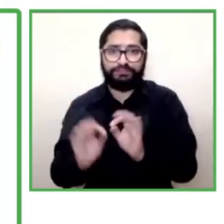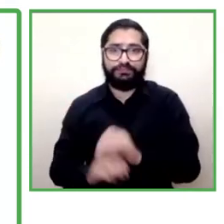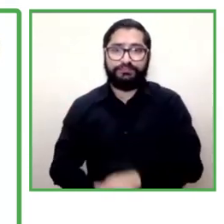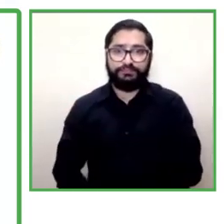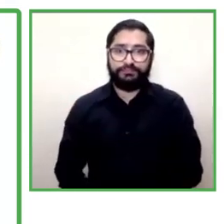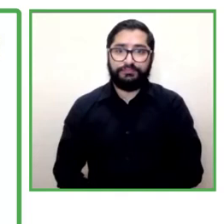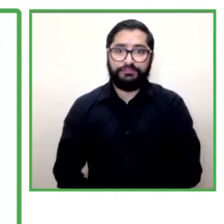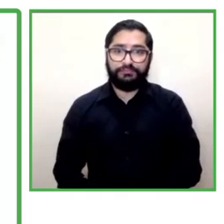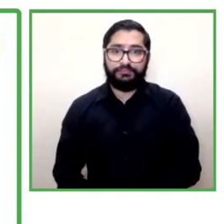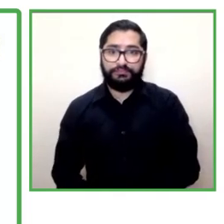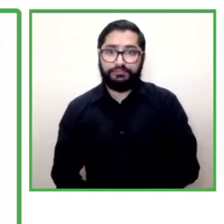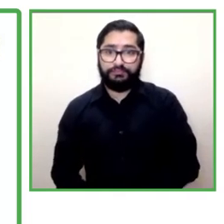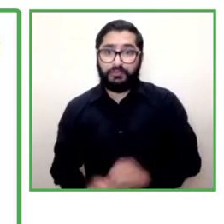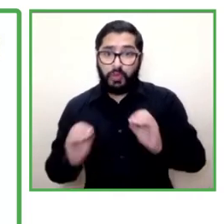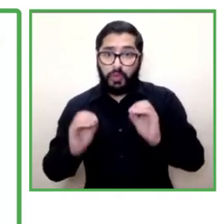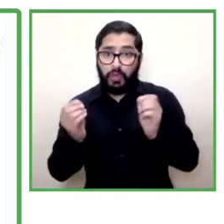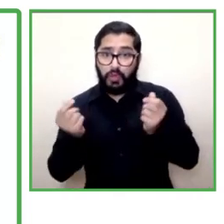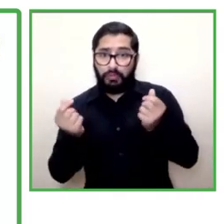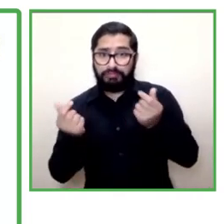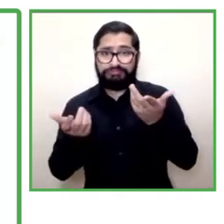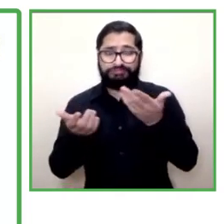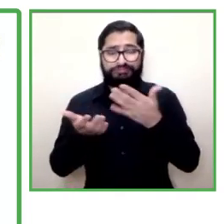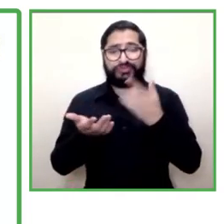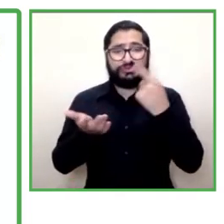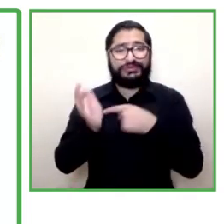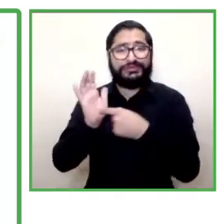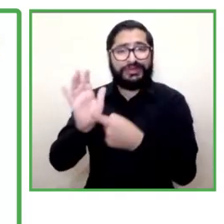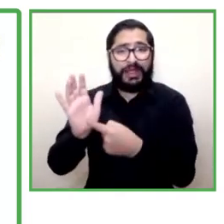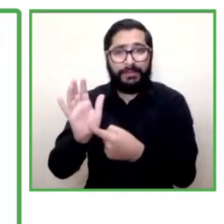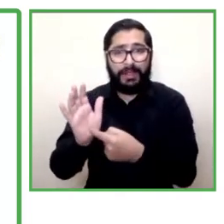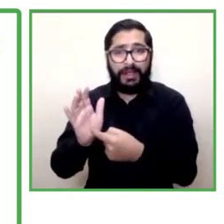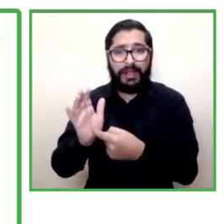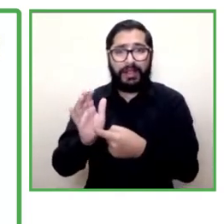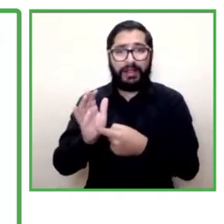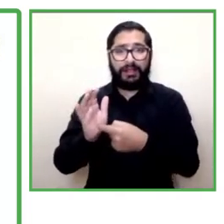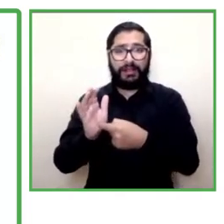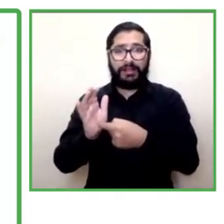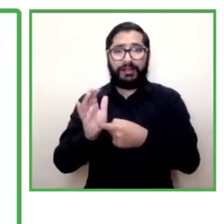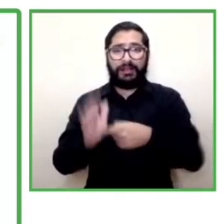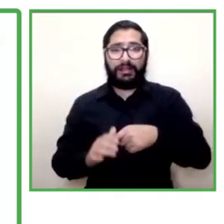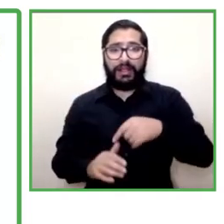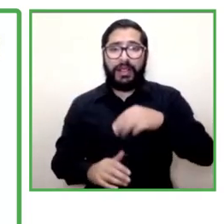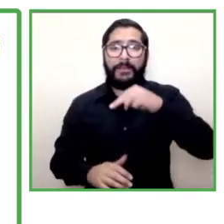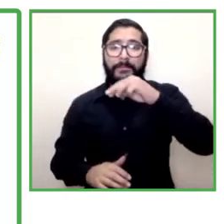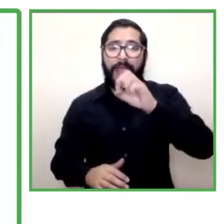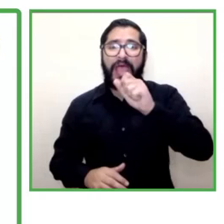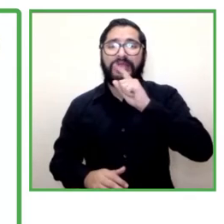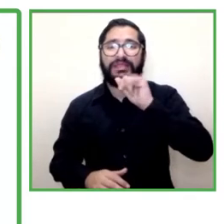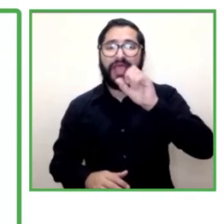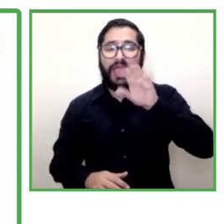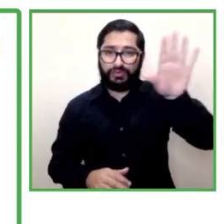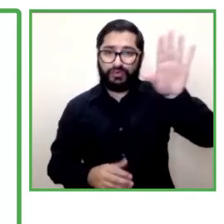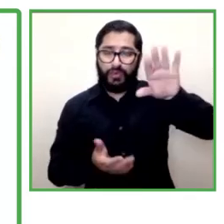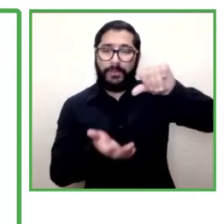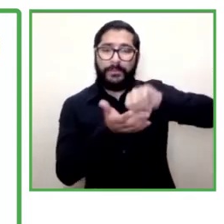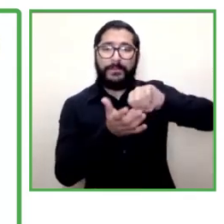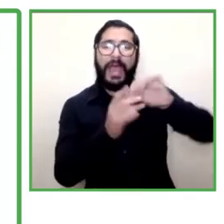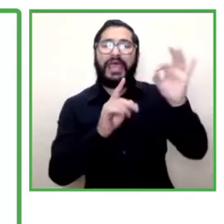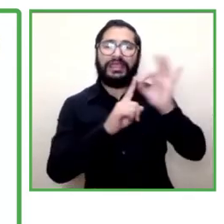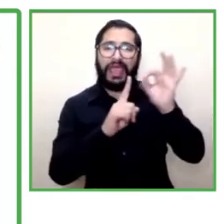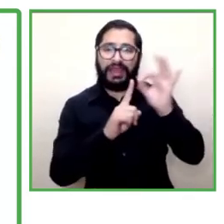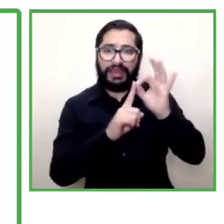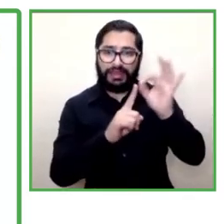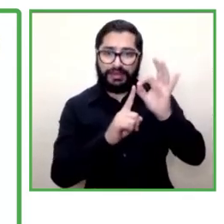with great non-for-profit organizations to fund our work such as we can go there. And we have recently received funding from NORAD, which is the